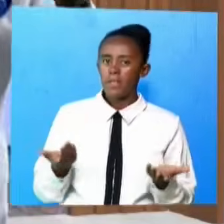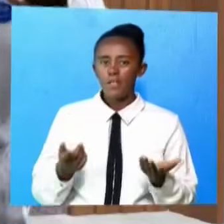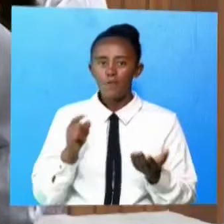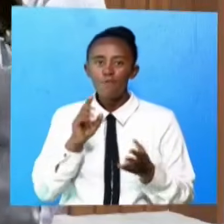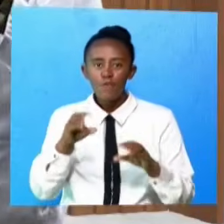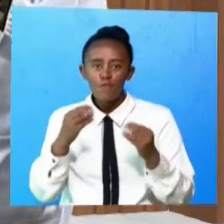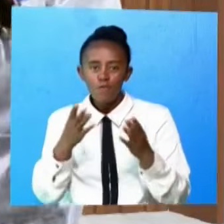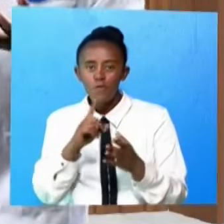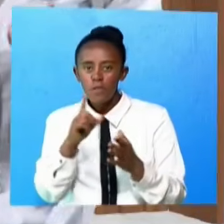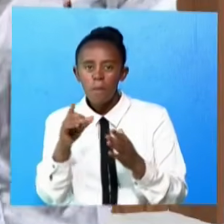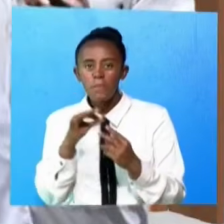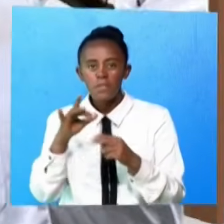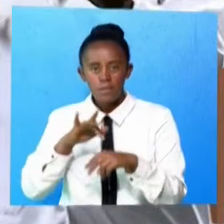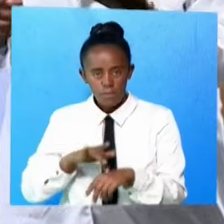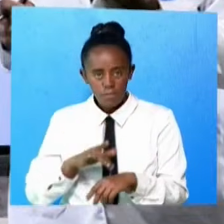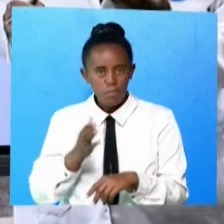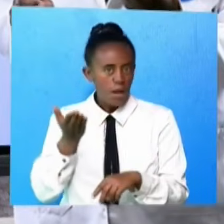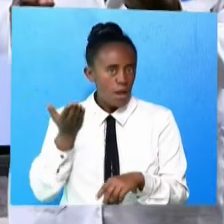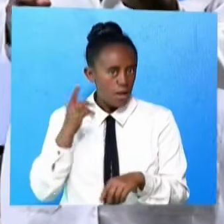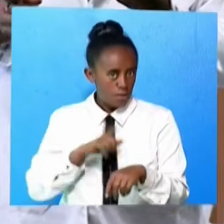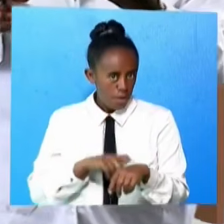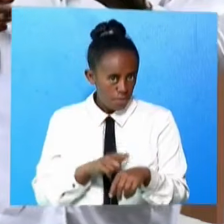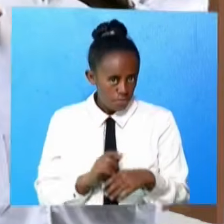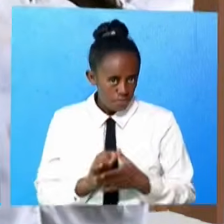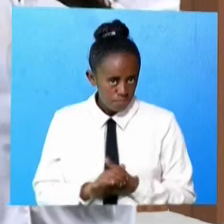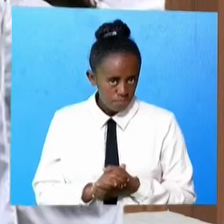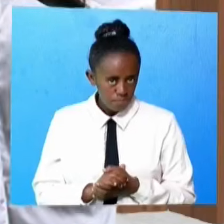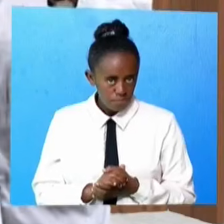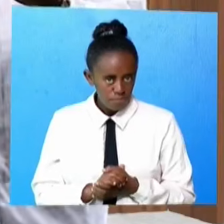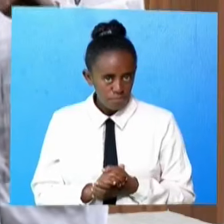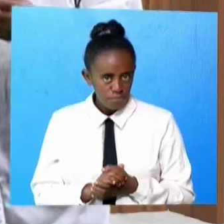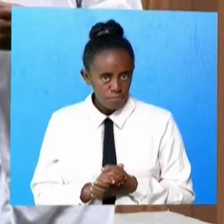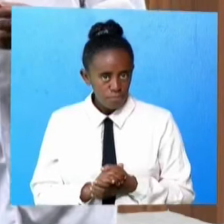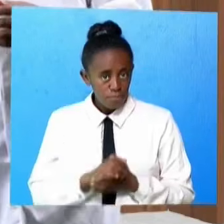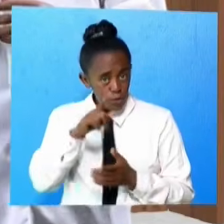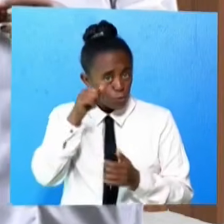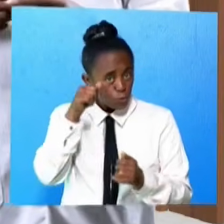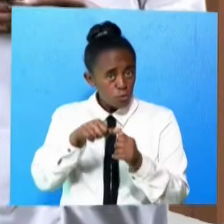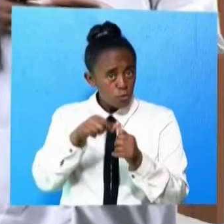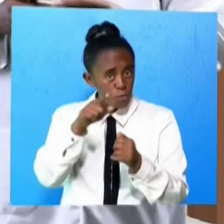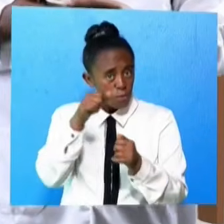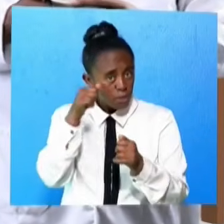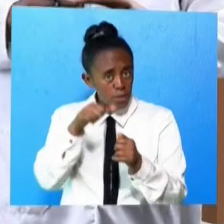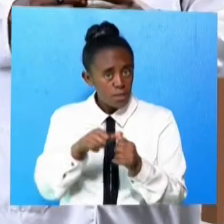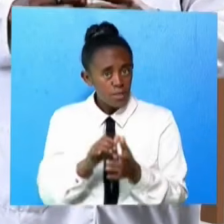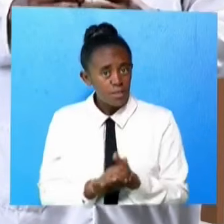the samples that we saw last time. You remember,